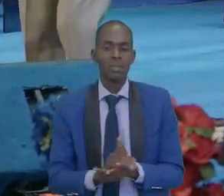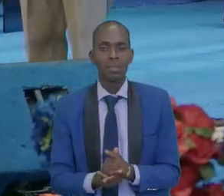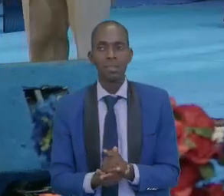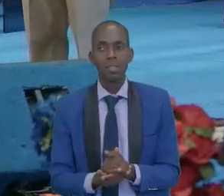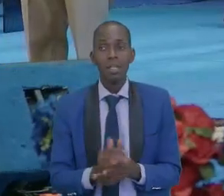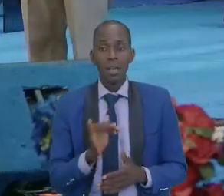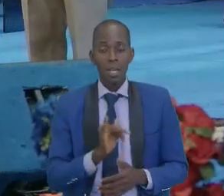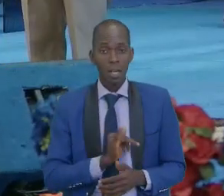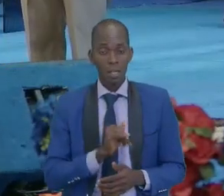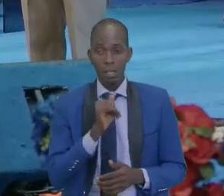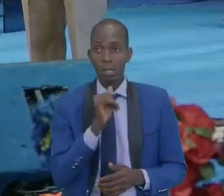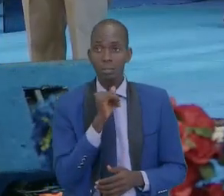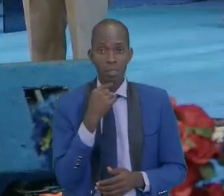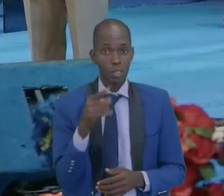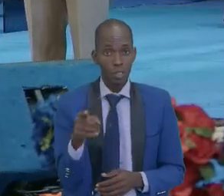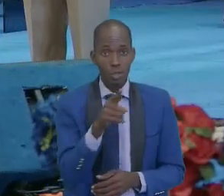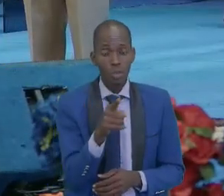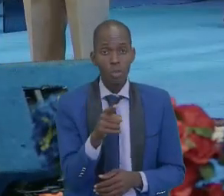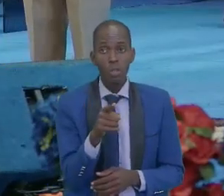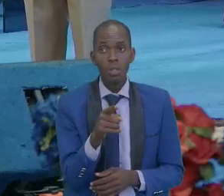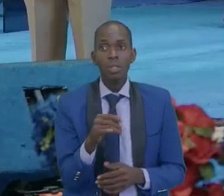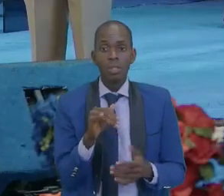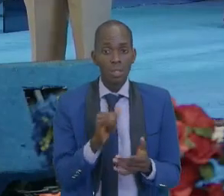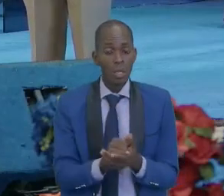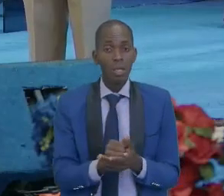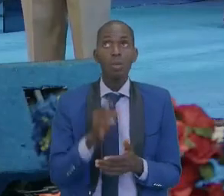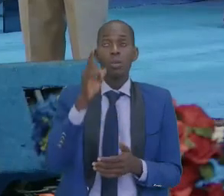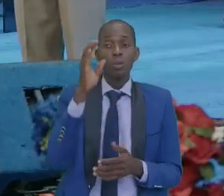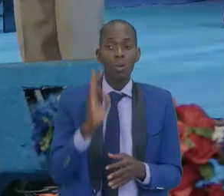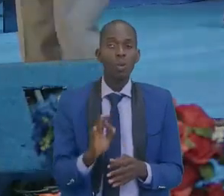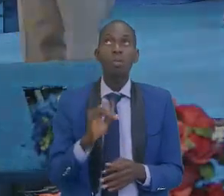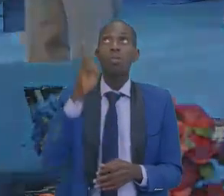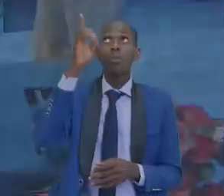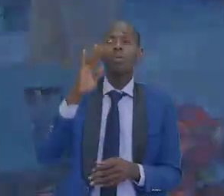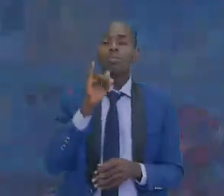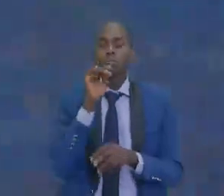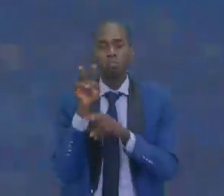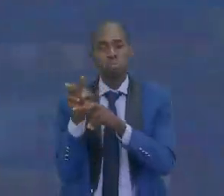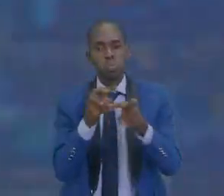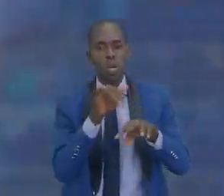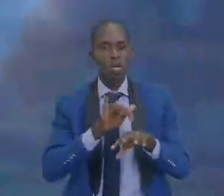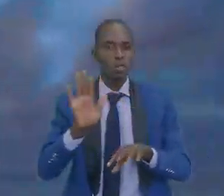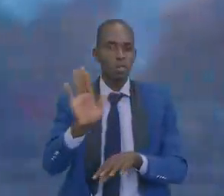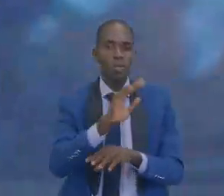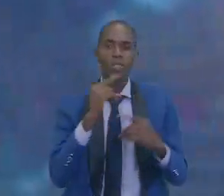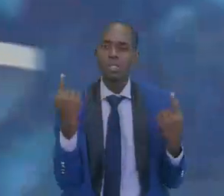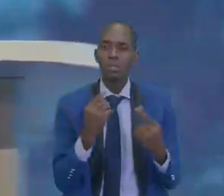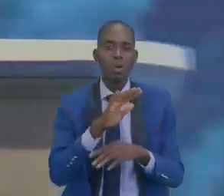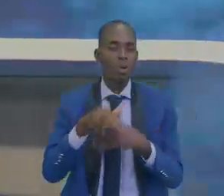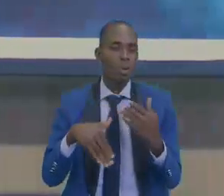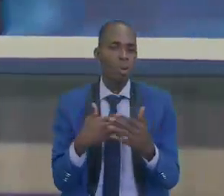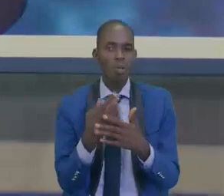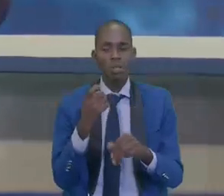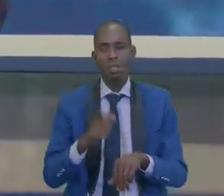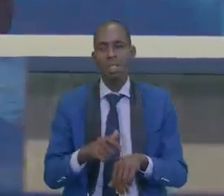knew that God was looking at his sins all the time. And he knows